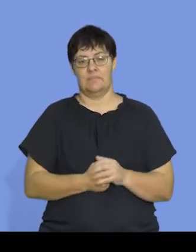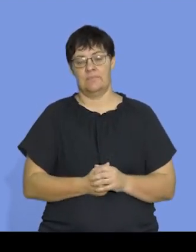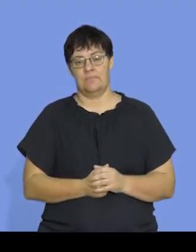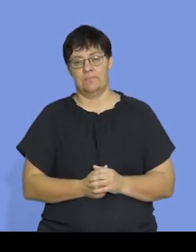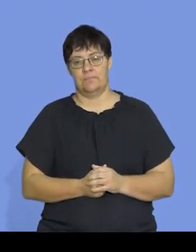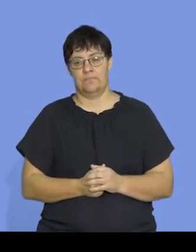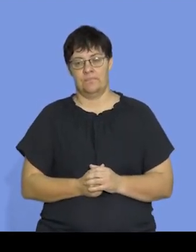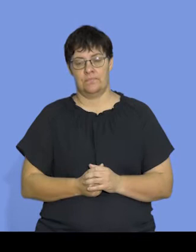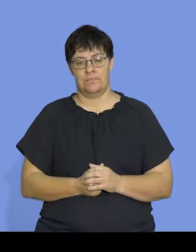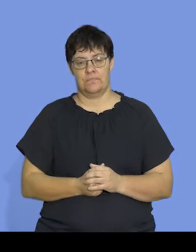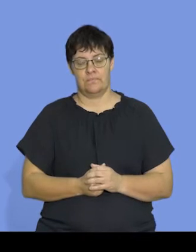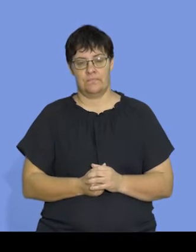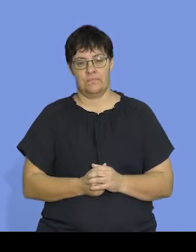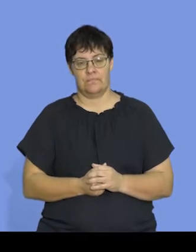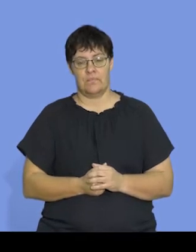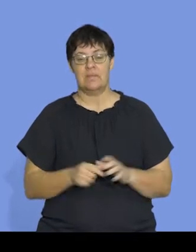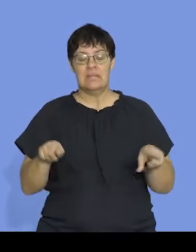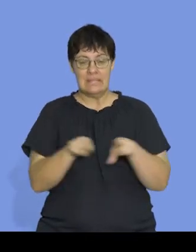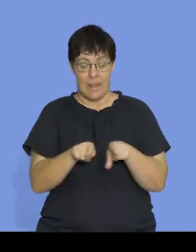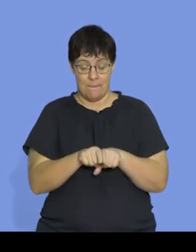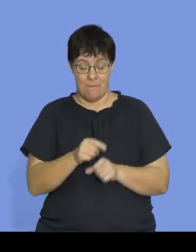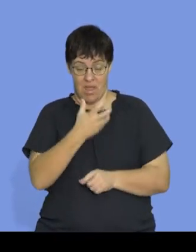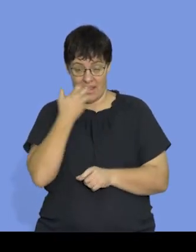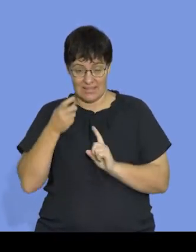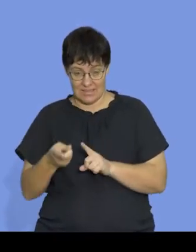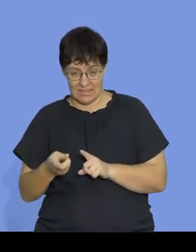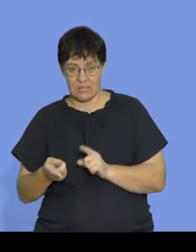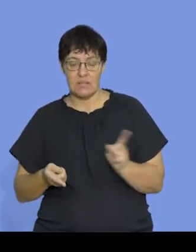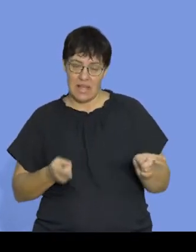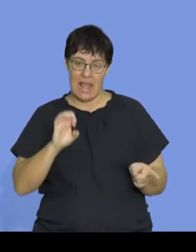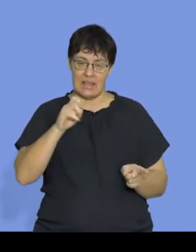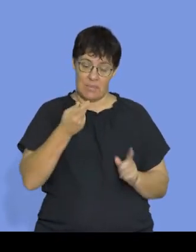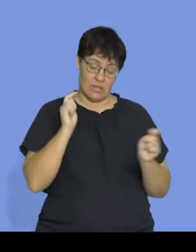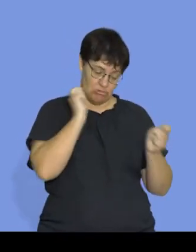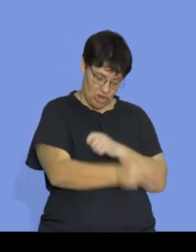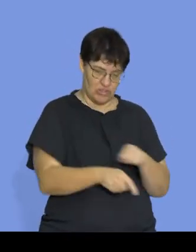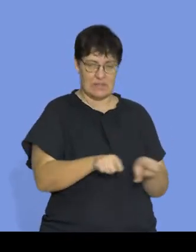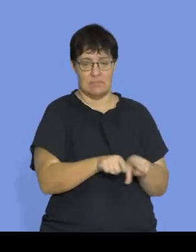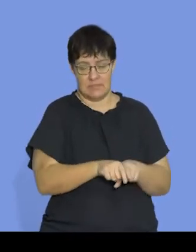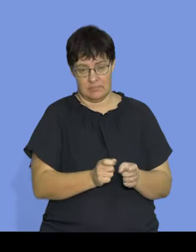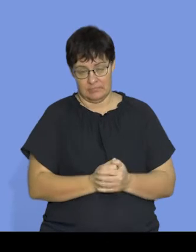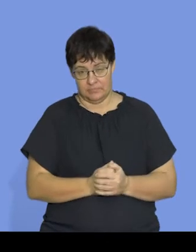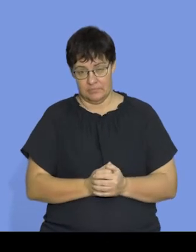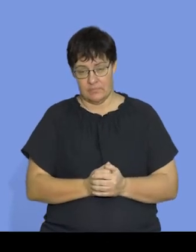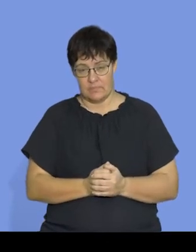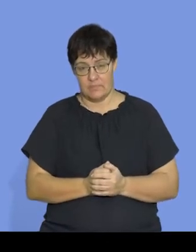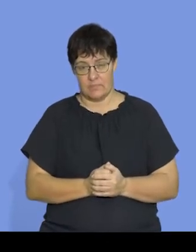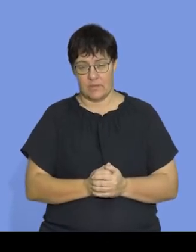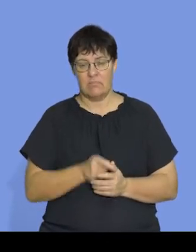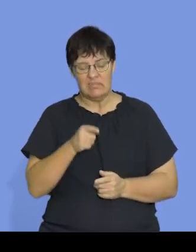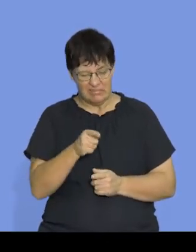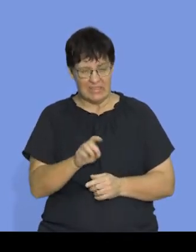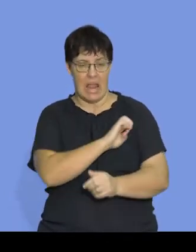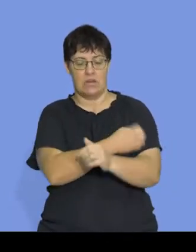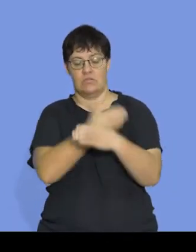So the heat of reaction is the same as the enthalpy change, right? So this is in terms of energy, but remember,